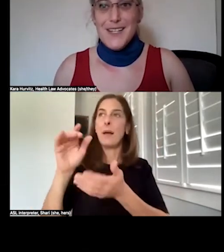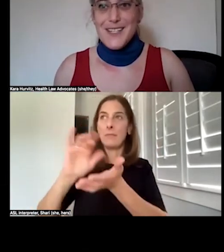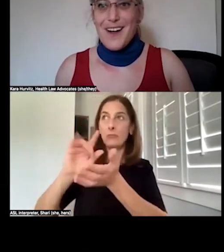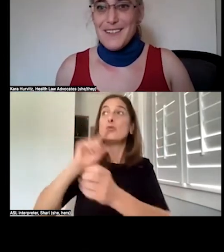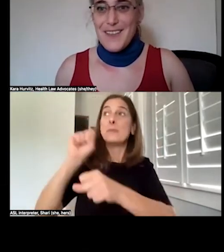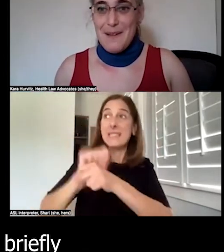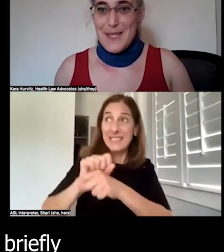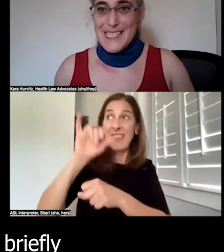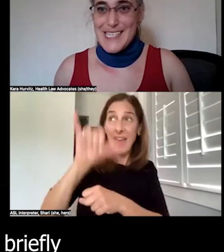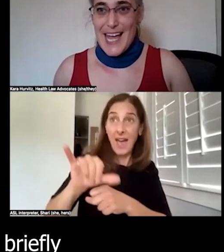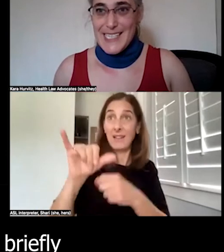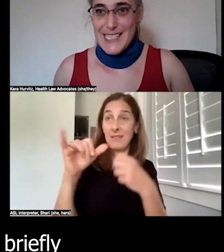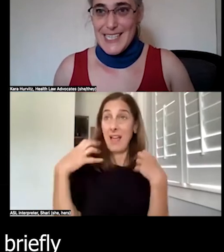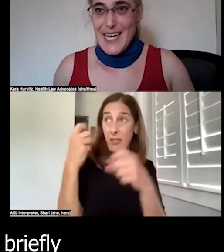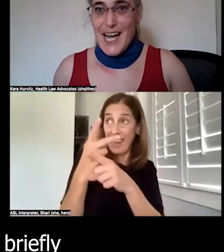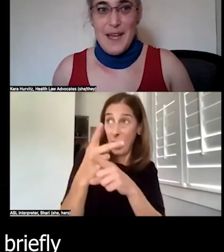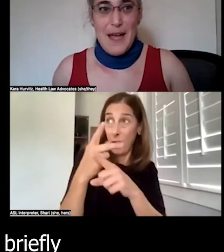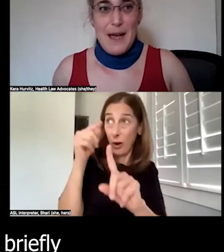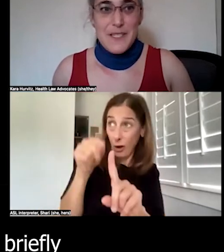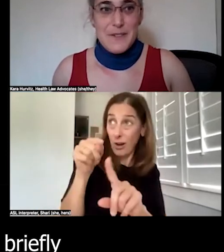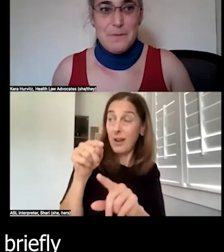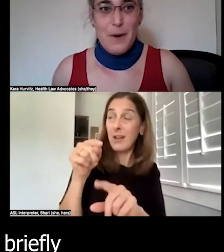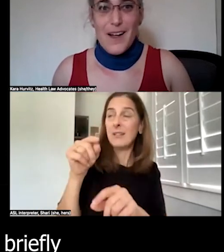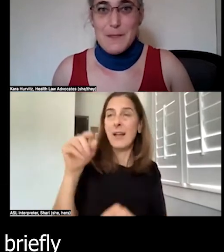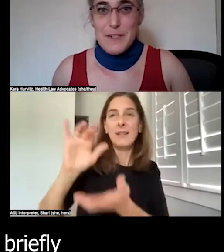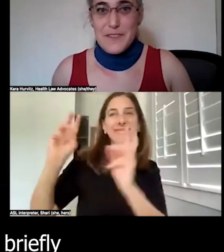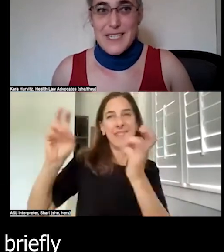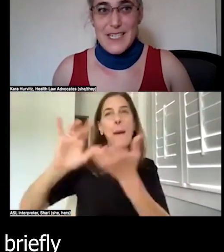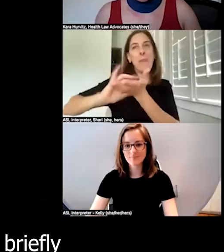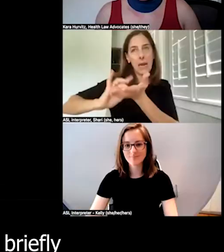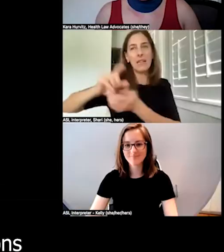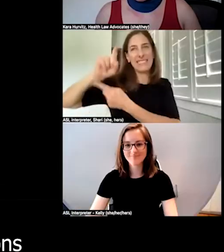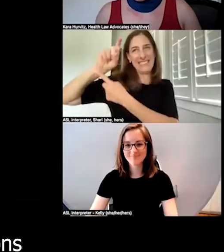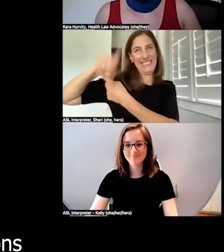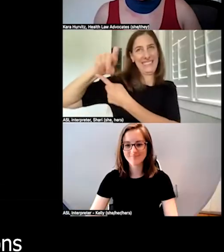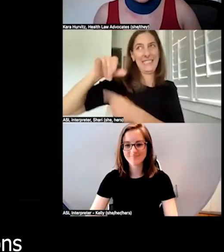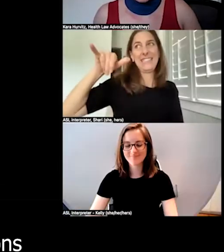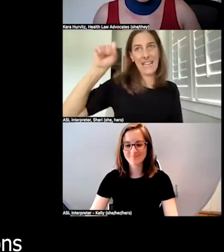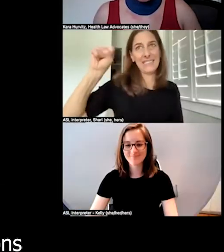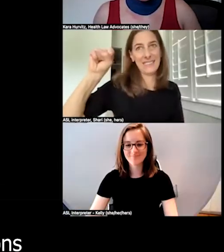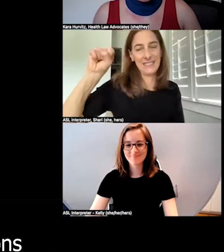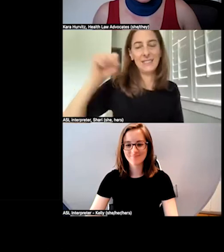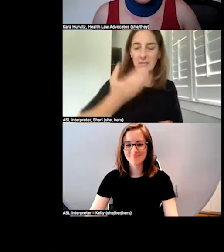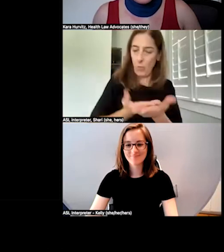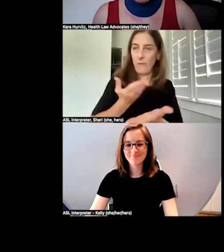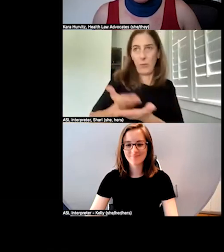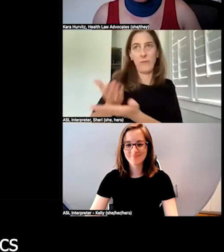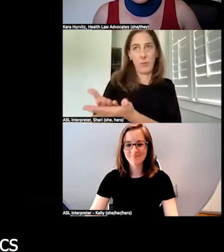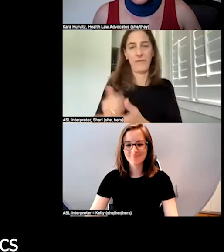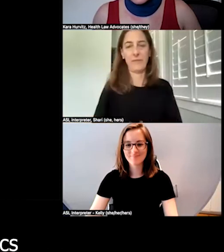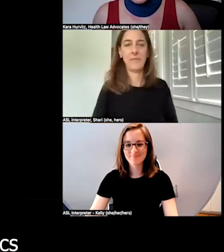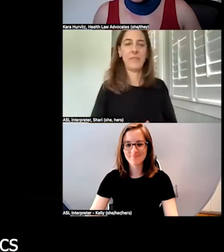care. So all of that being said, I'm happy to pause briefly in case anyone has questions that have come